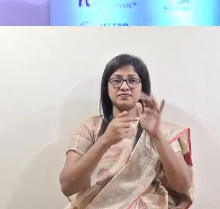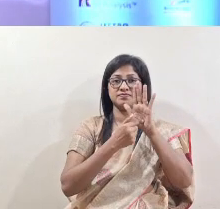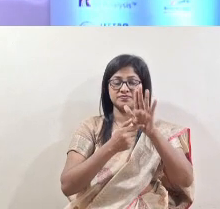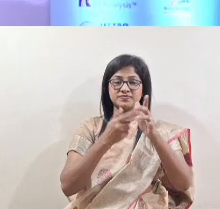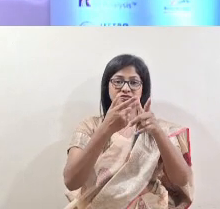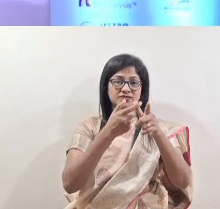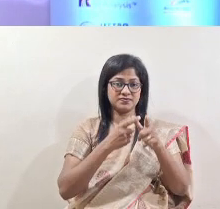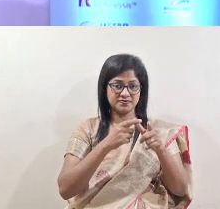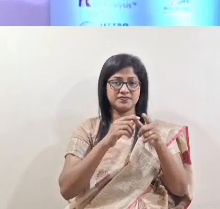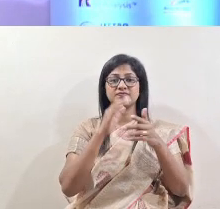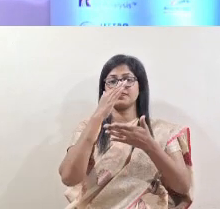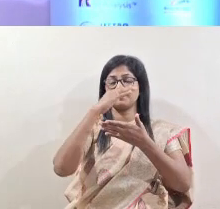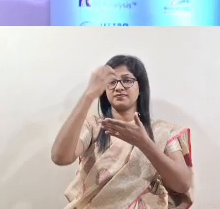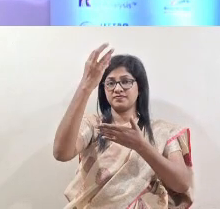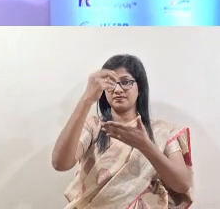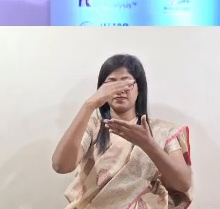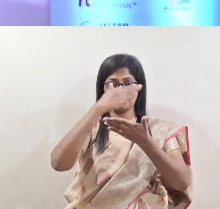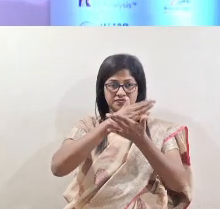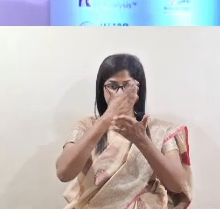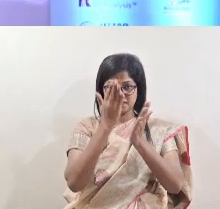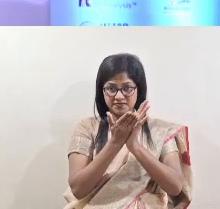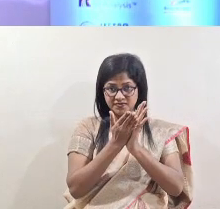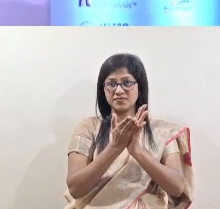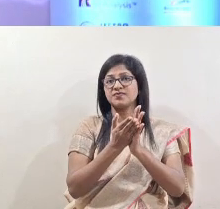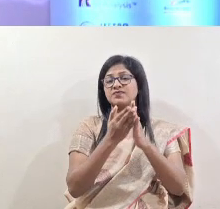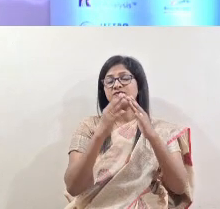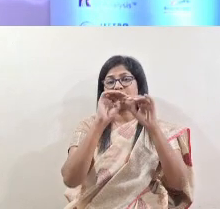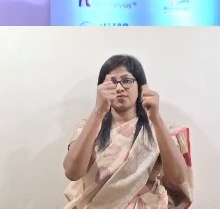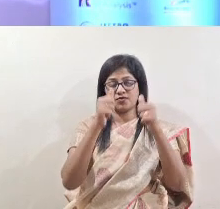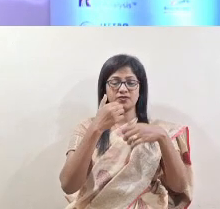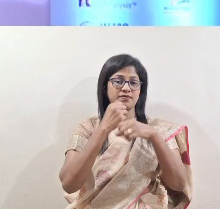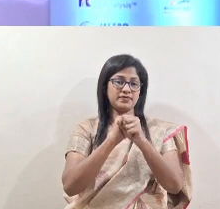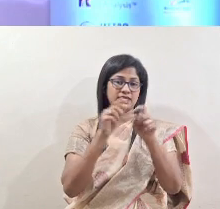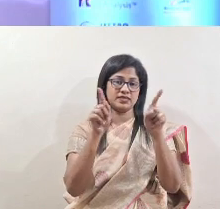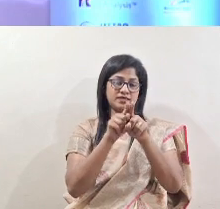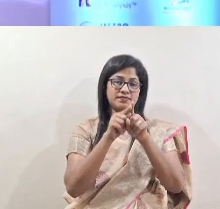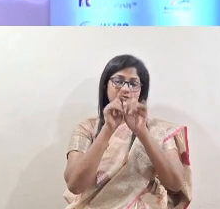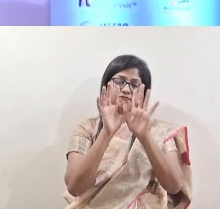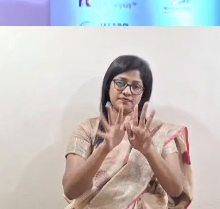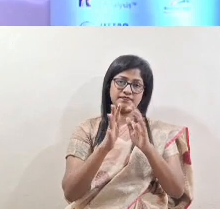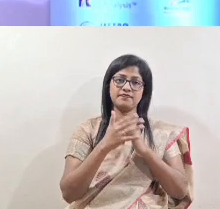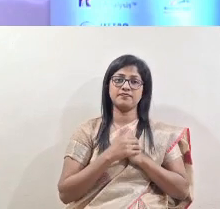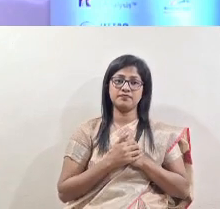signalized intersection as well as for mid-block section is developed like this.